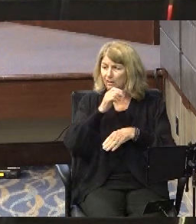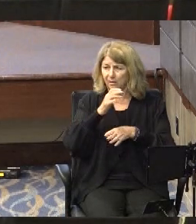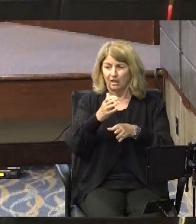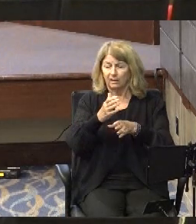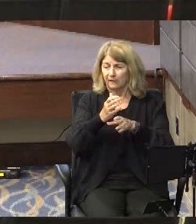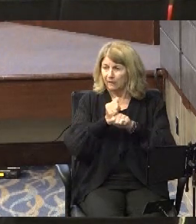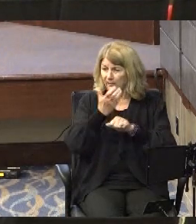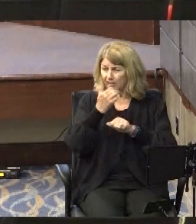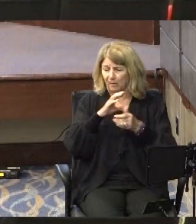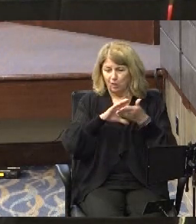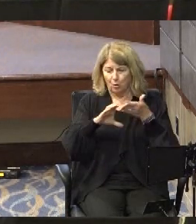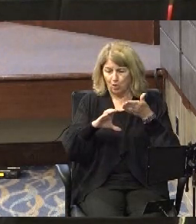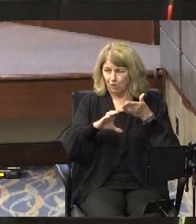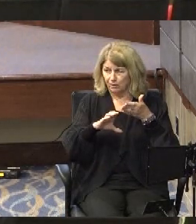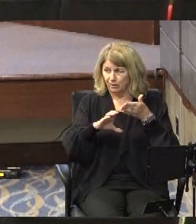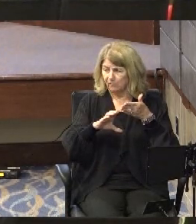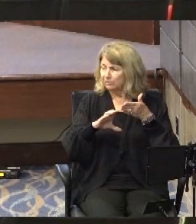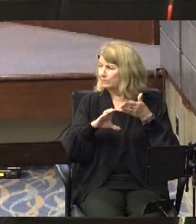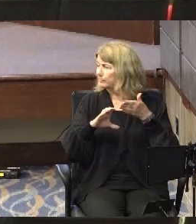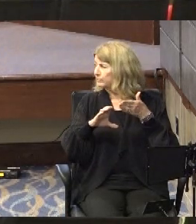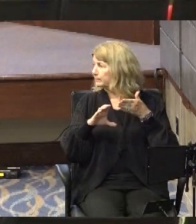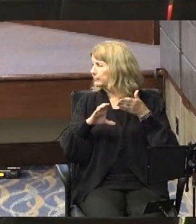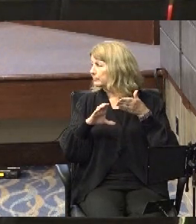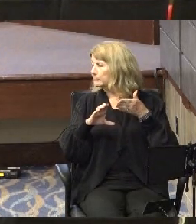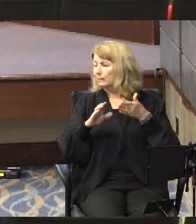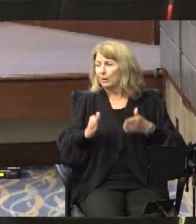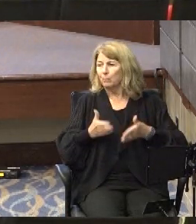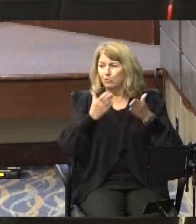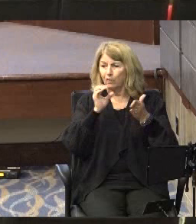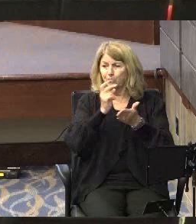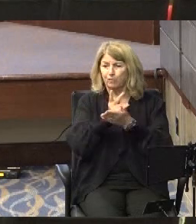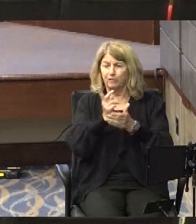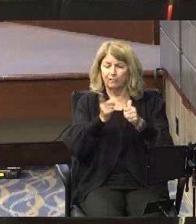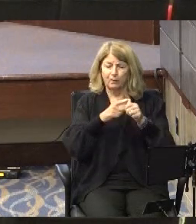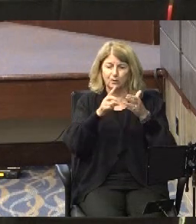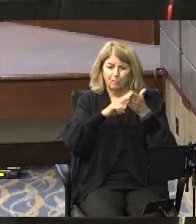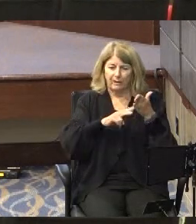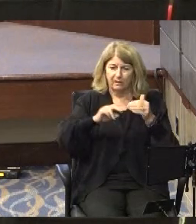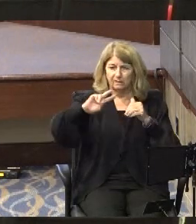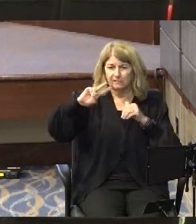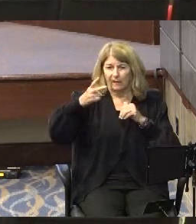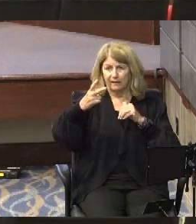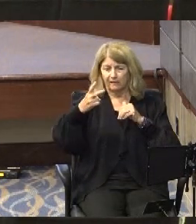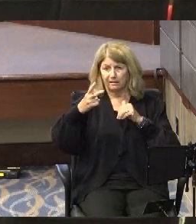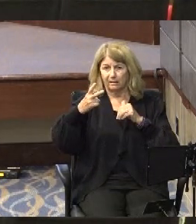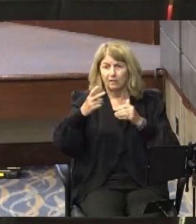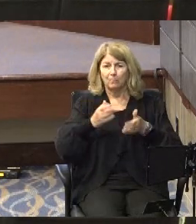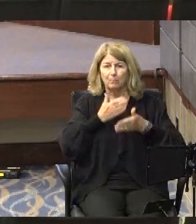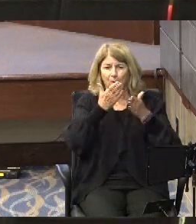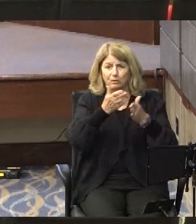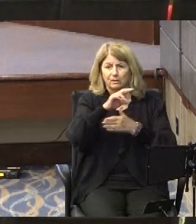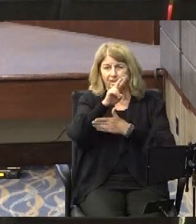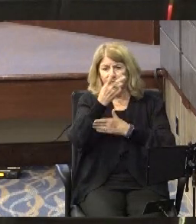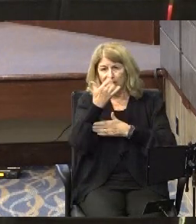matter, so do we have a motion? Move for approval on first reading. Second. A motion and a second. Any